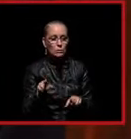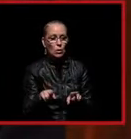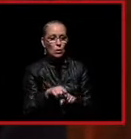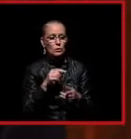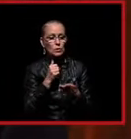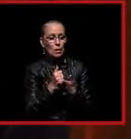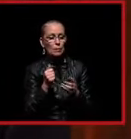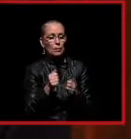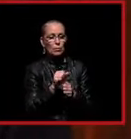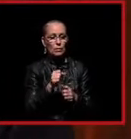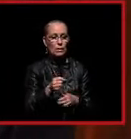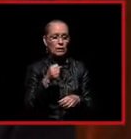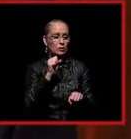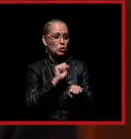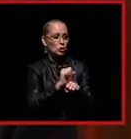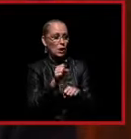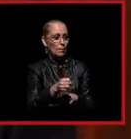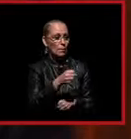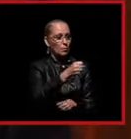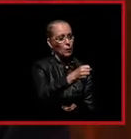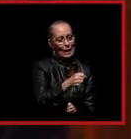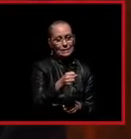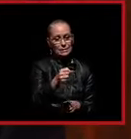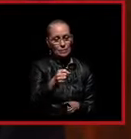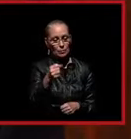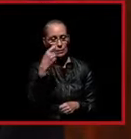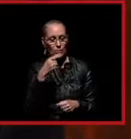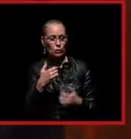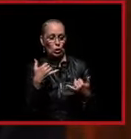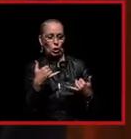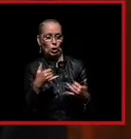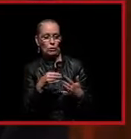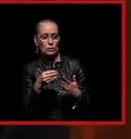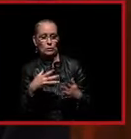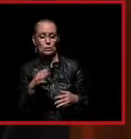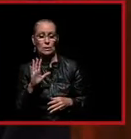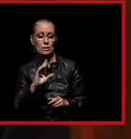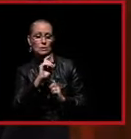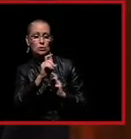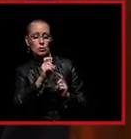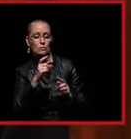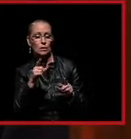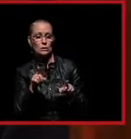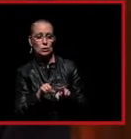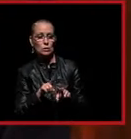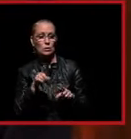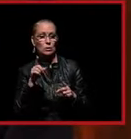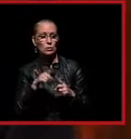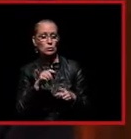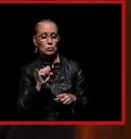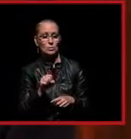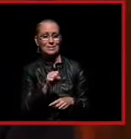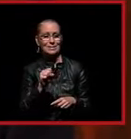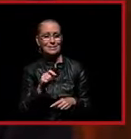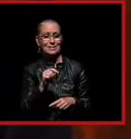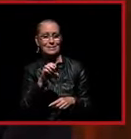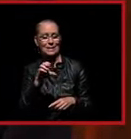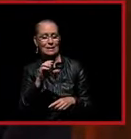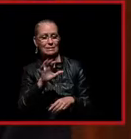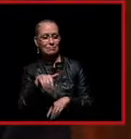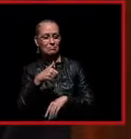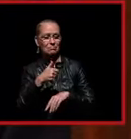current students. Mark's generosity to STIC also includes the recently created Gene and